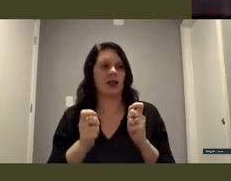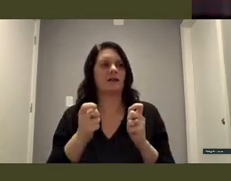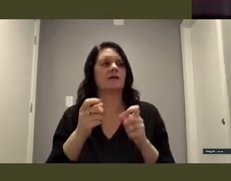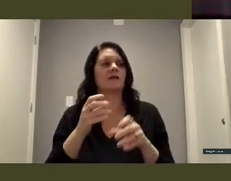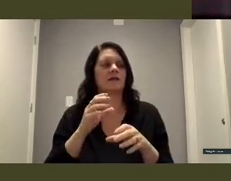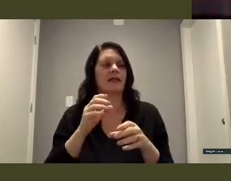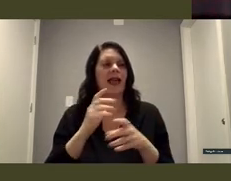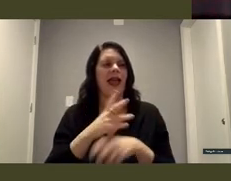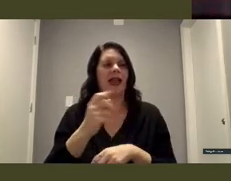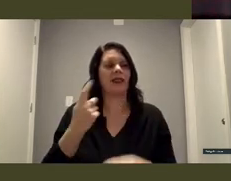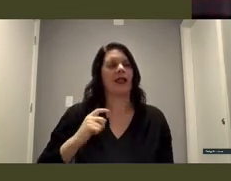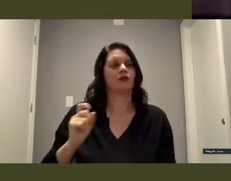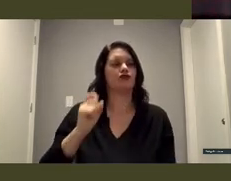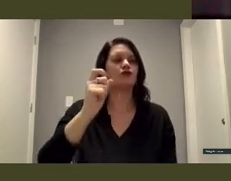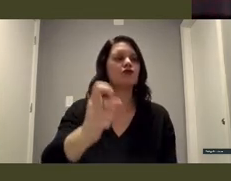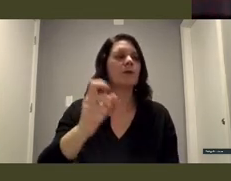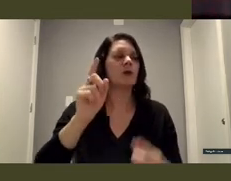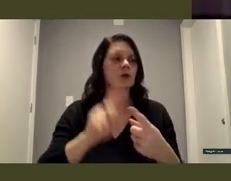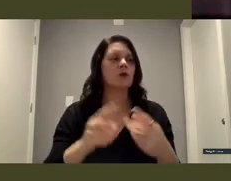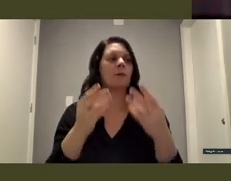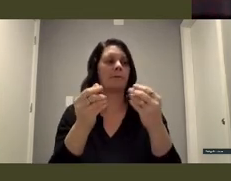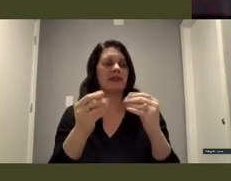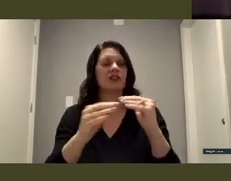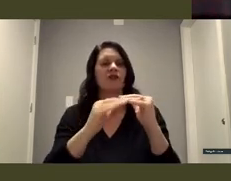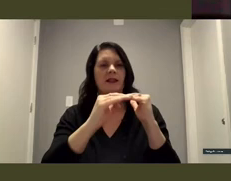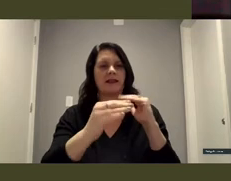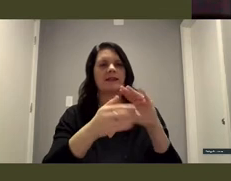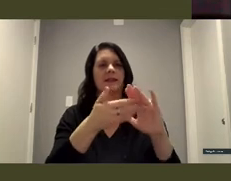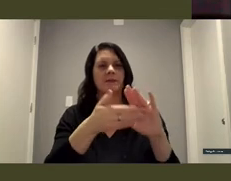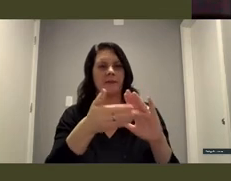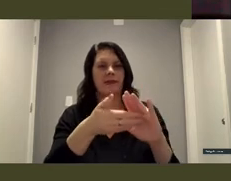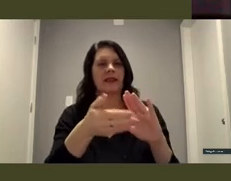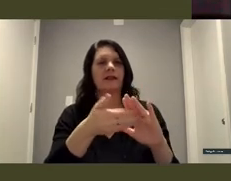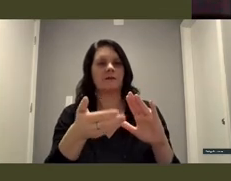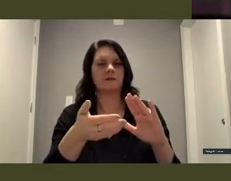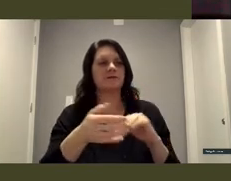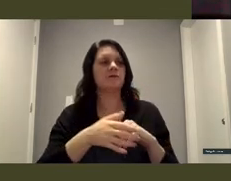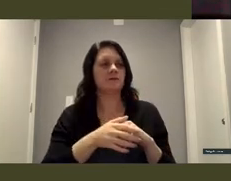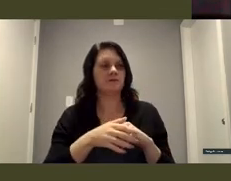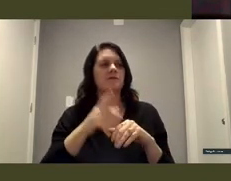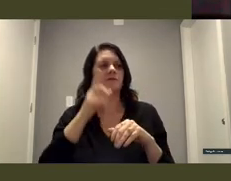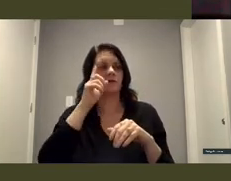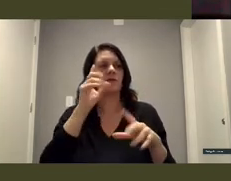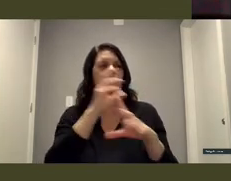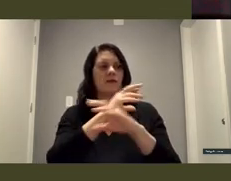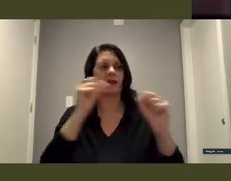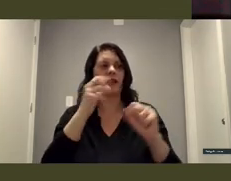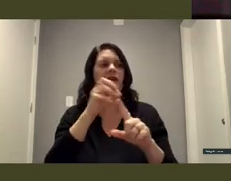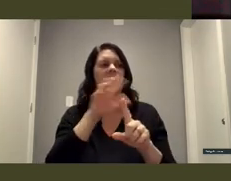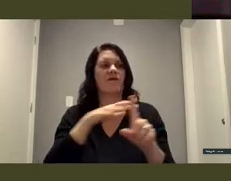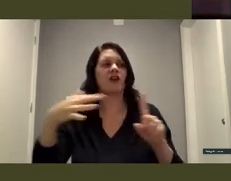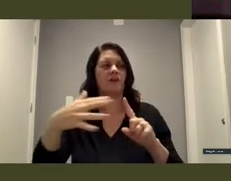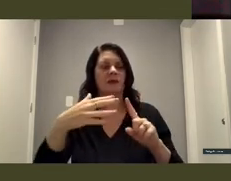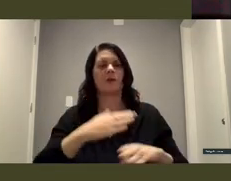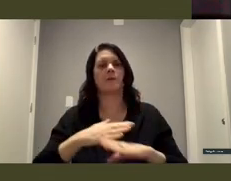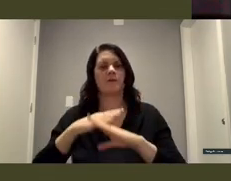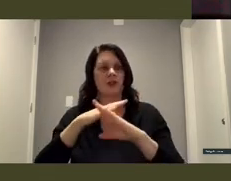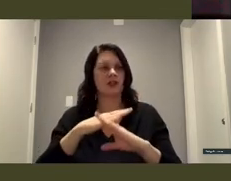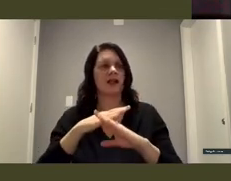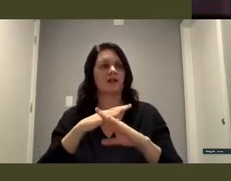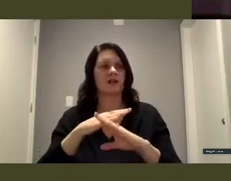had conservation practices and environmental protection that could also jointly help to tackle the climate